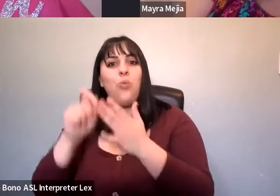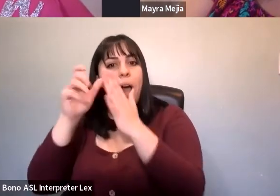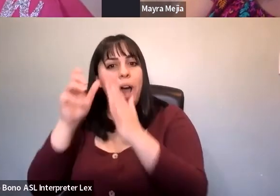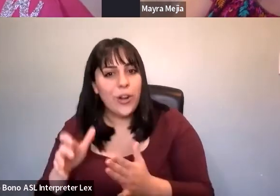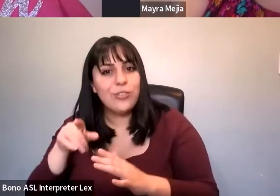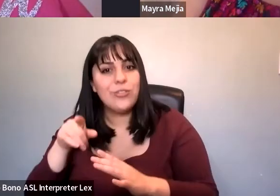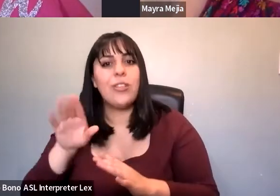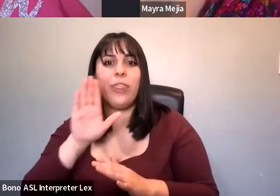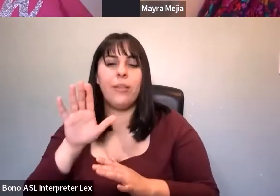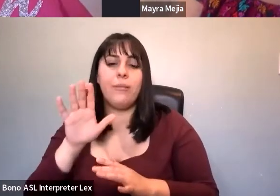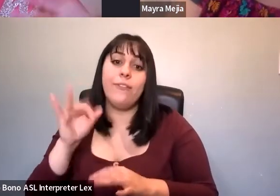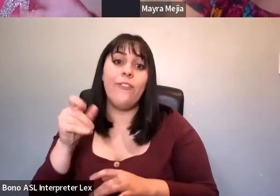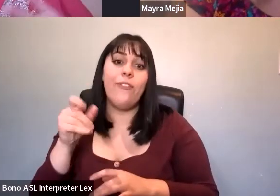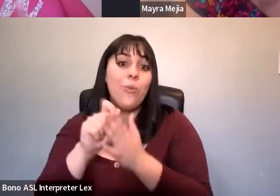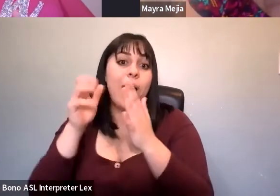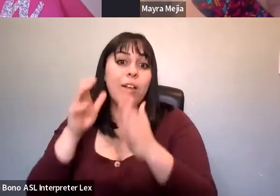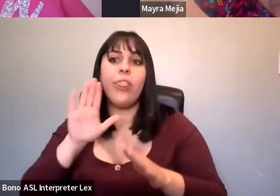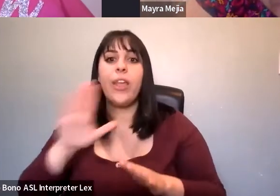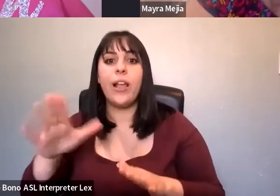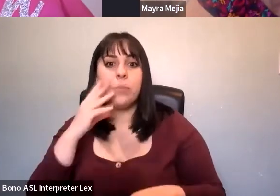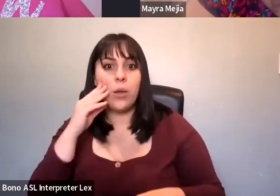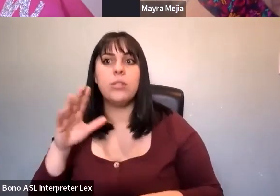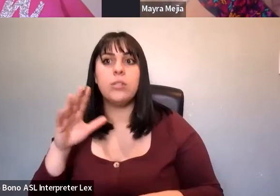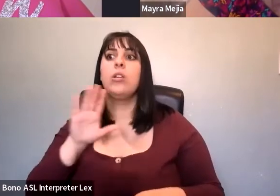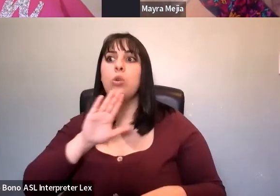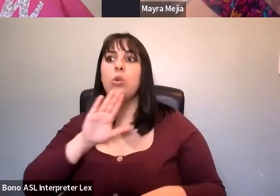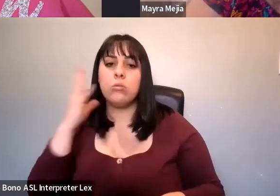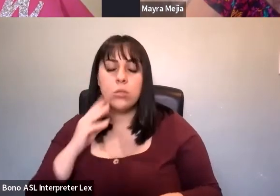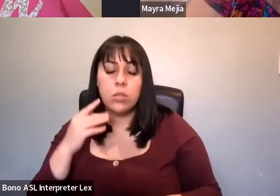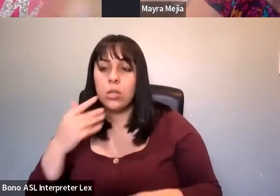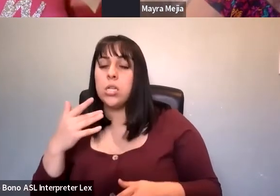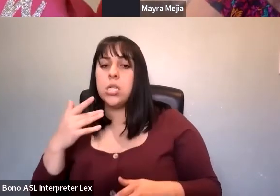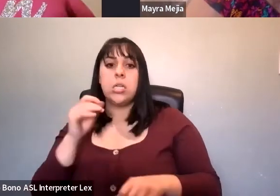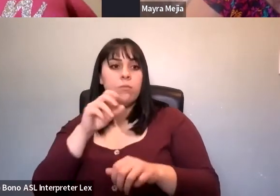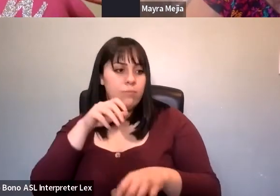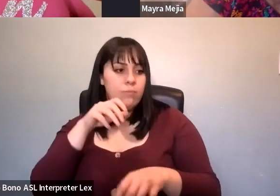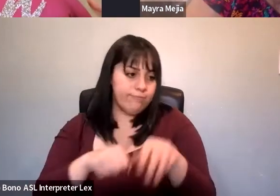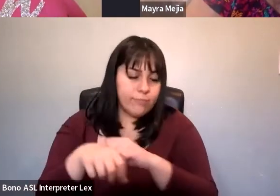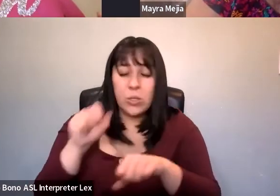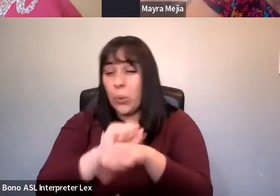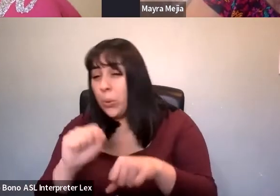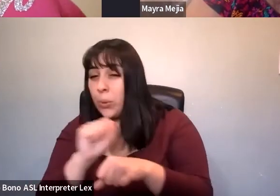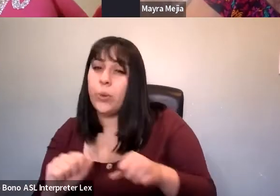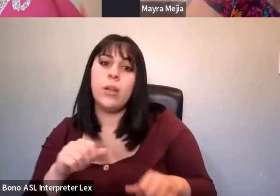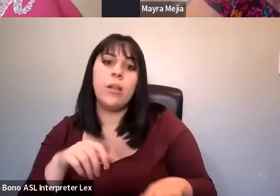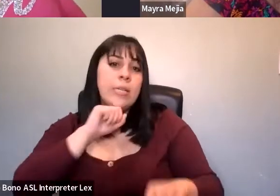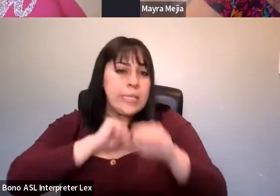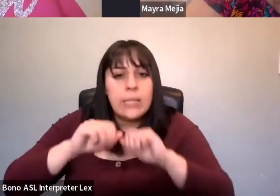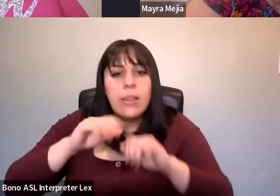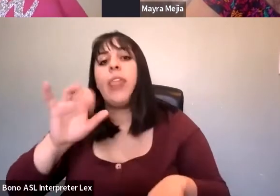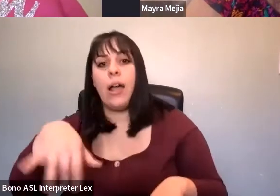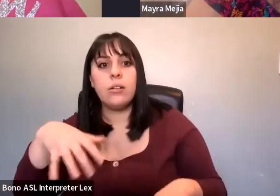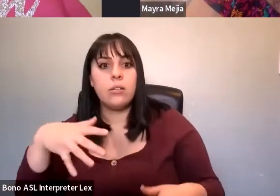us, what we go through, and what we're trying to do. We're trying to use our own voices in